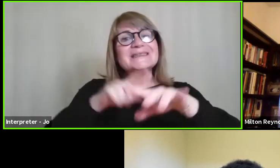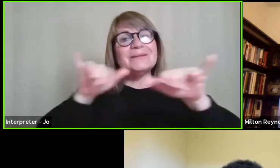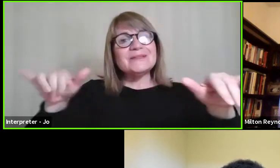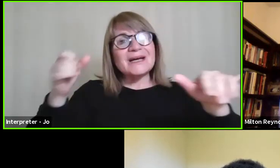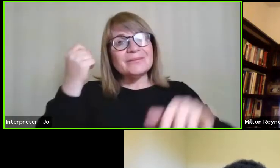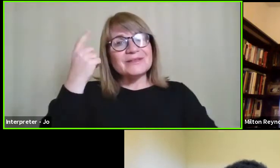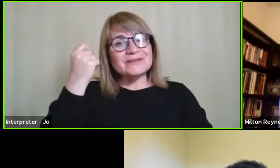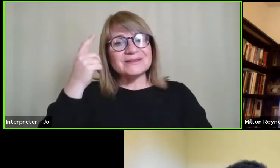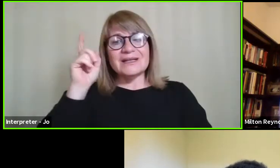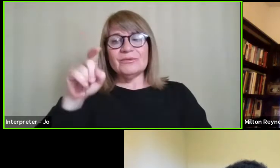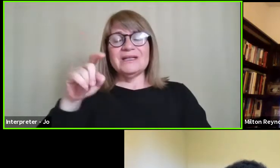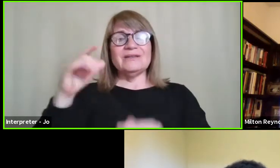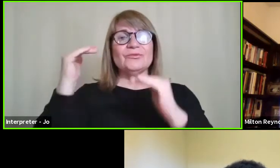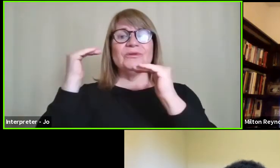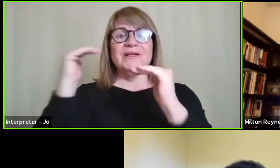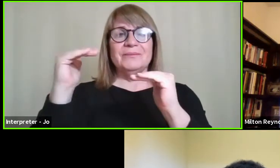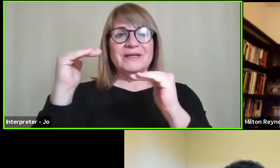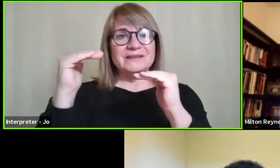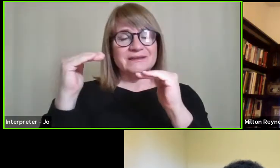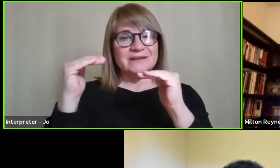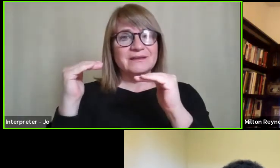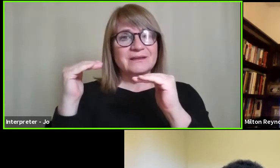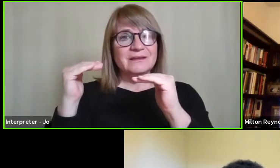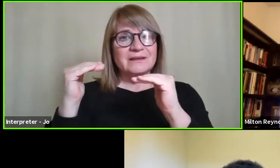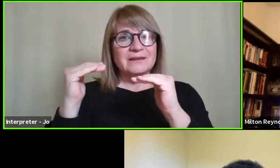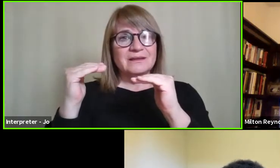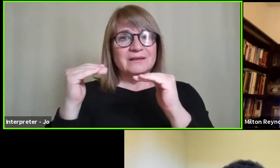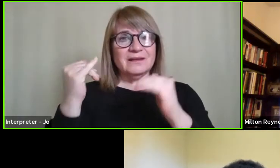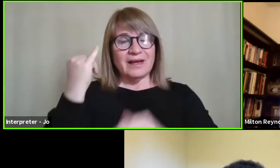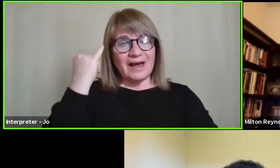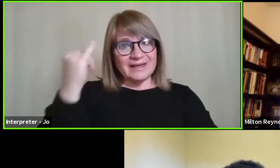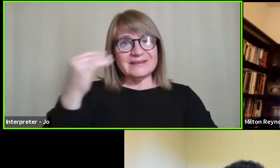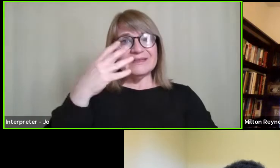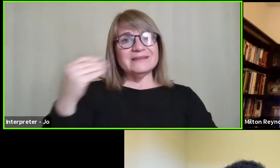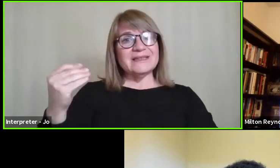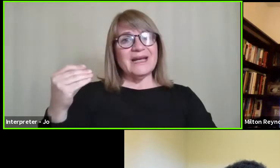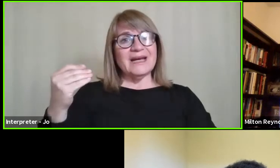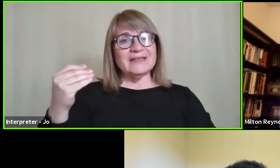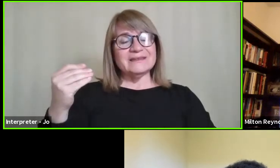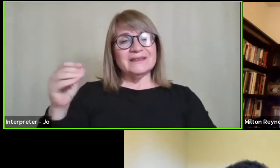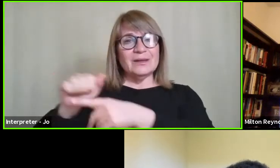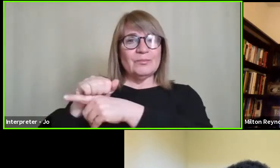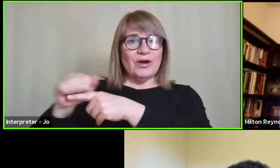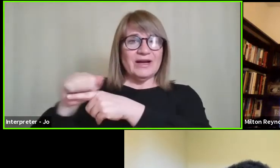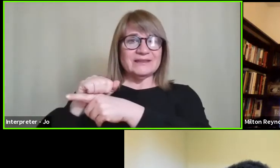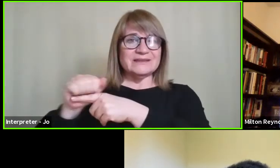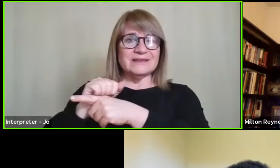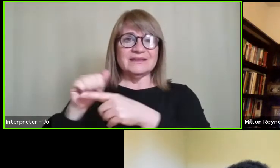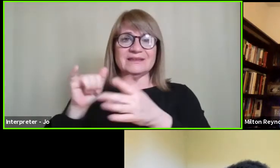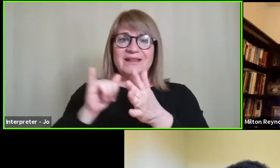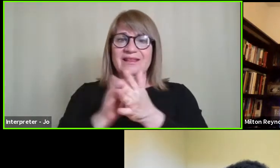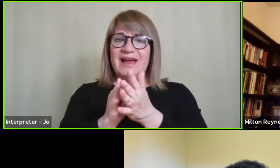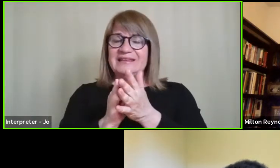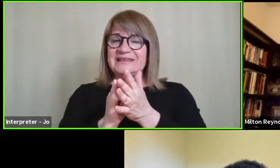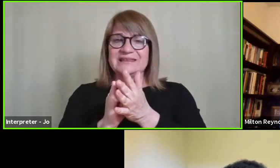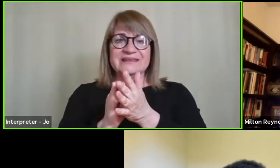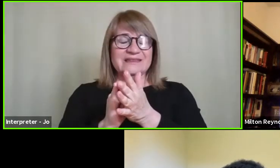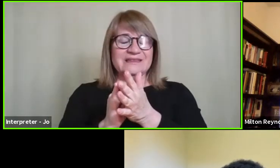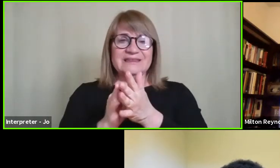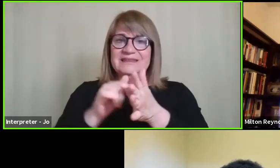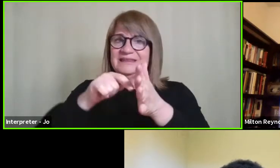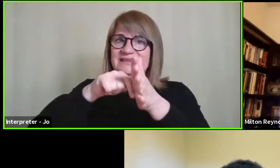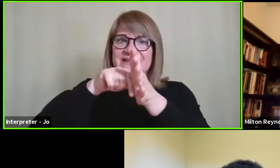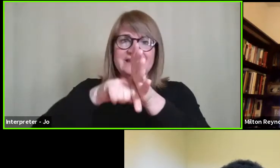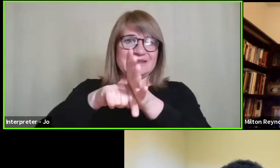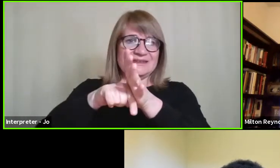able to limit those um ideas and practices that are deeply entwined with subordinating